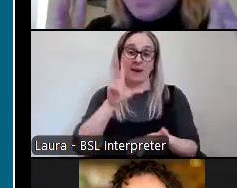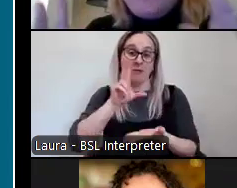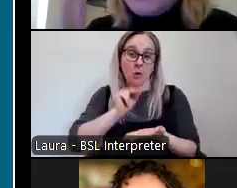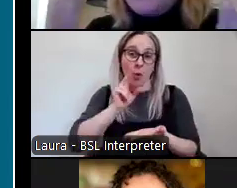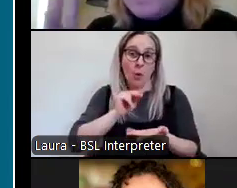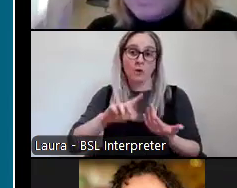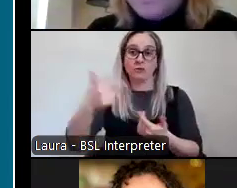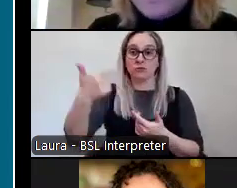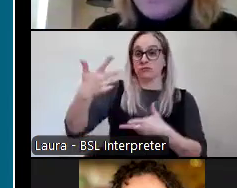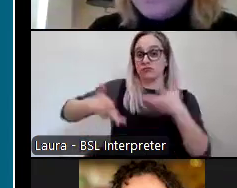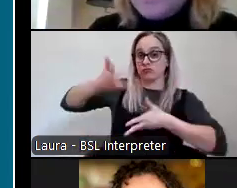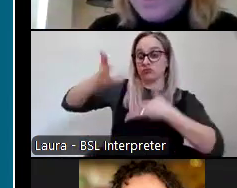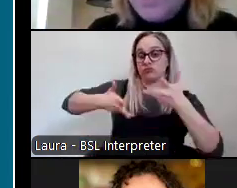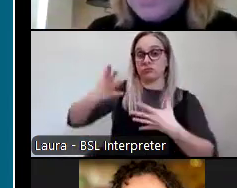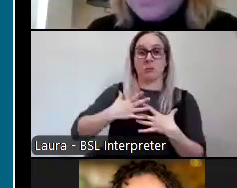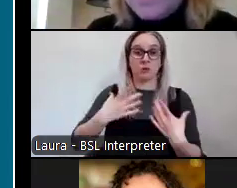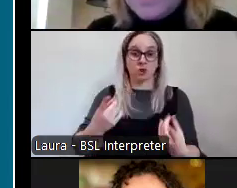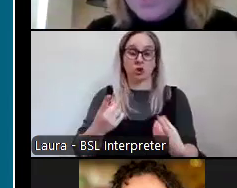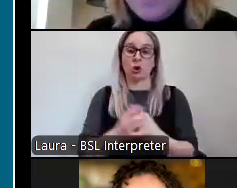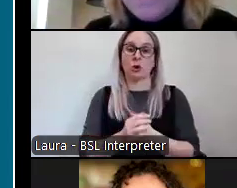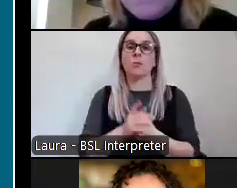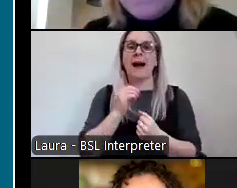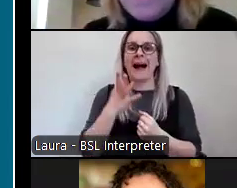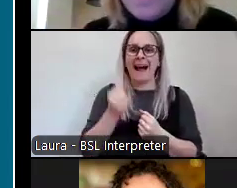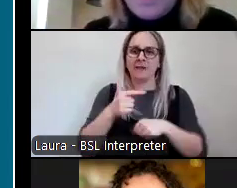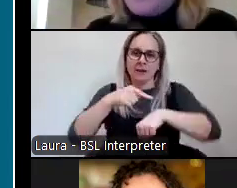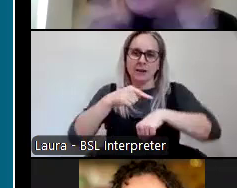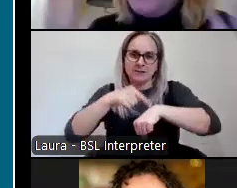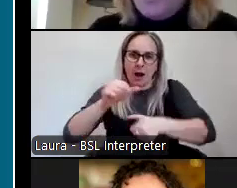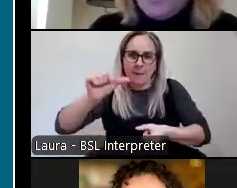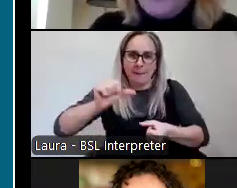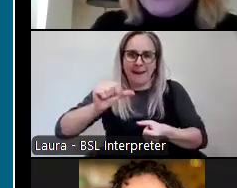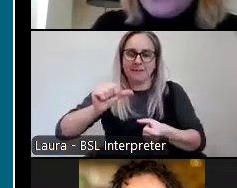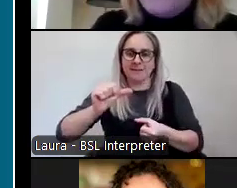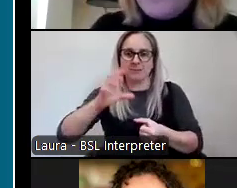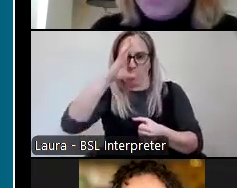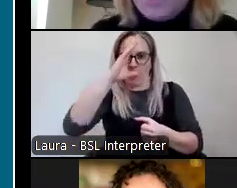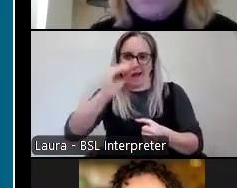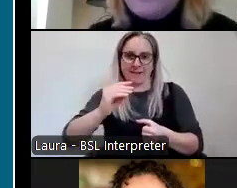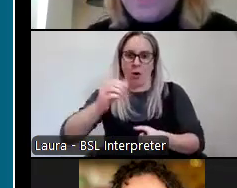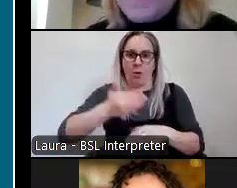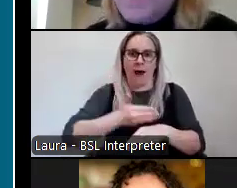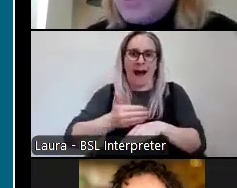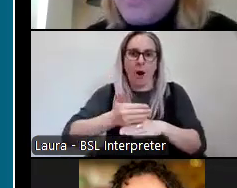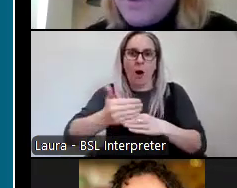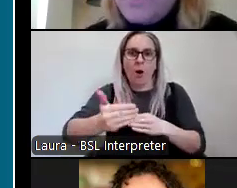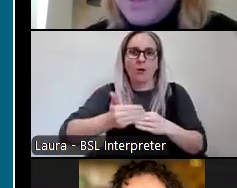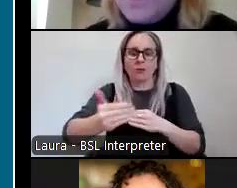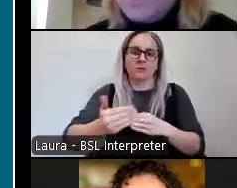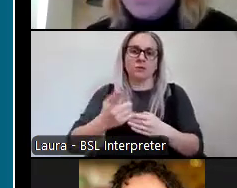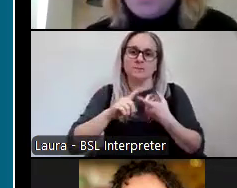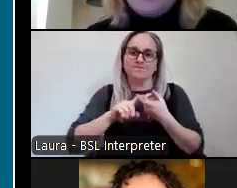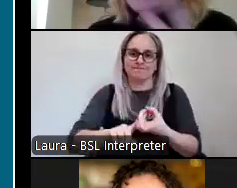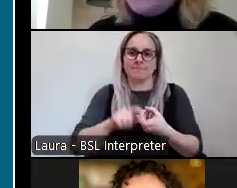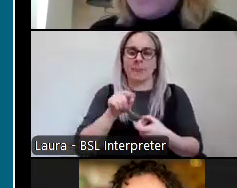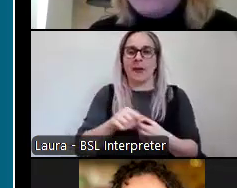some recording lengths that we do ask you to stick to, please. And if you want information about the application